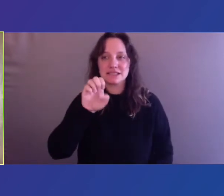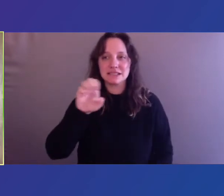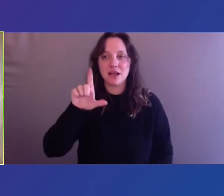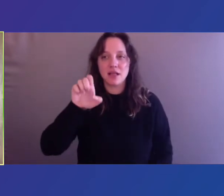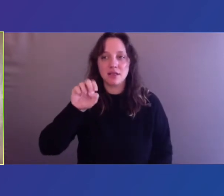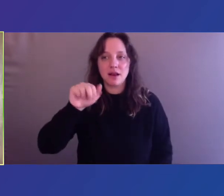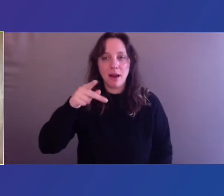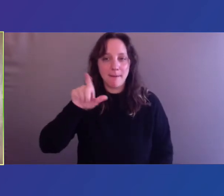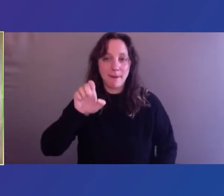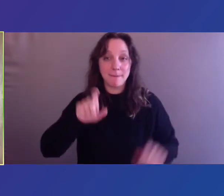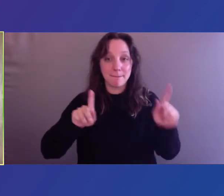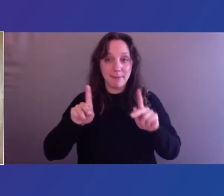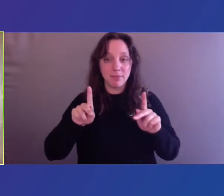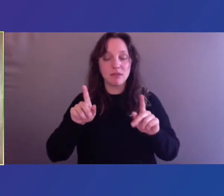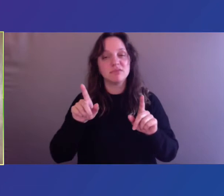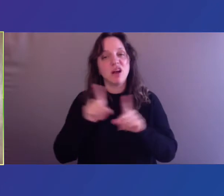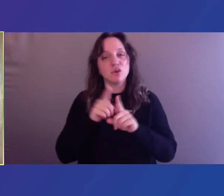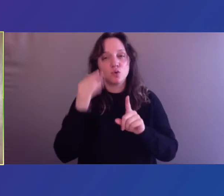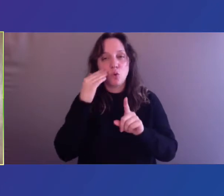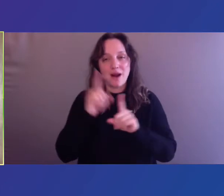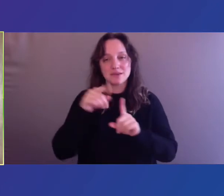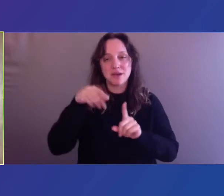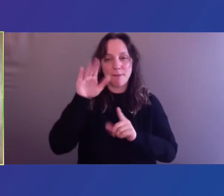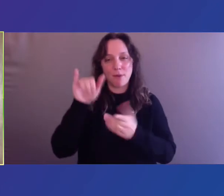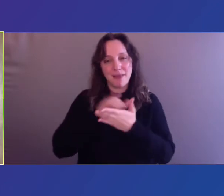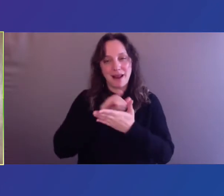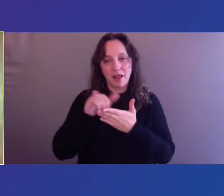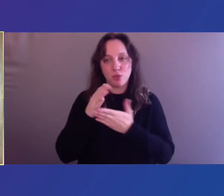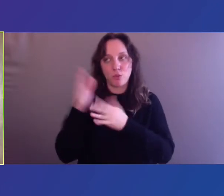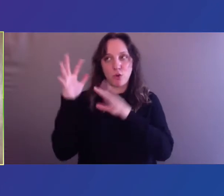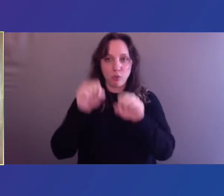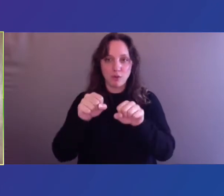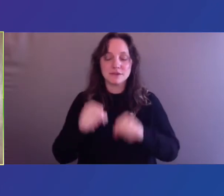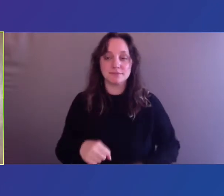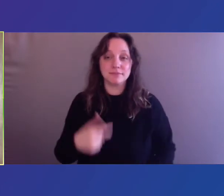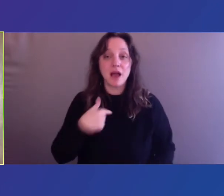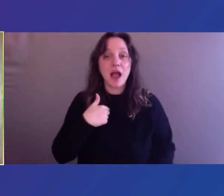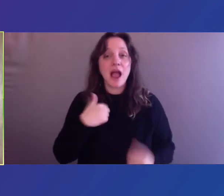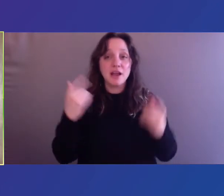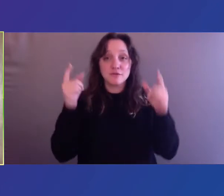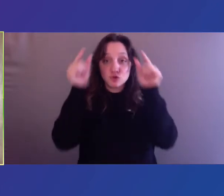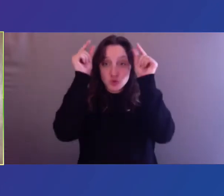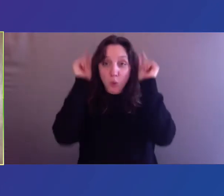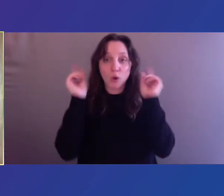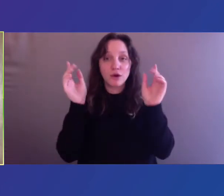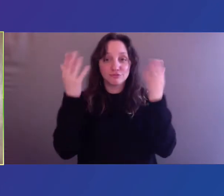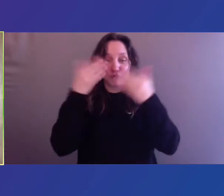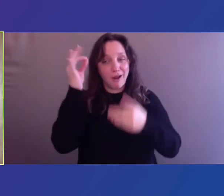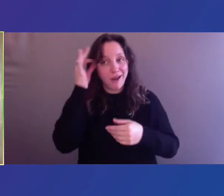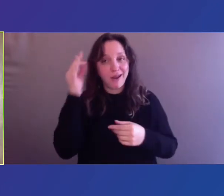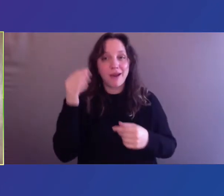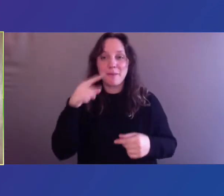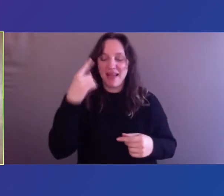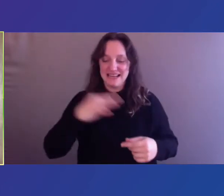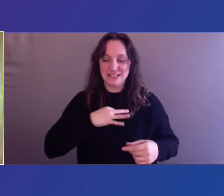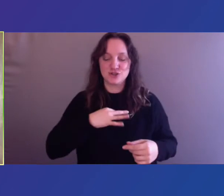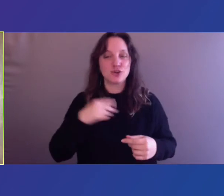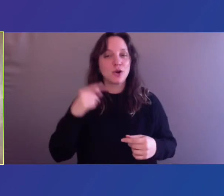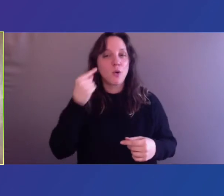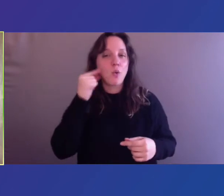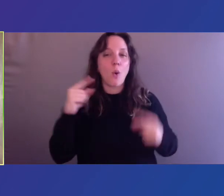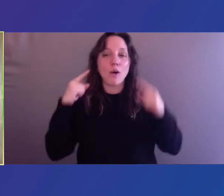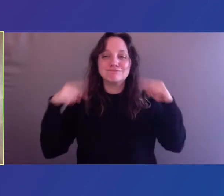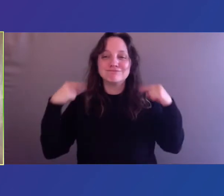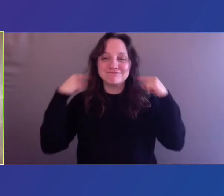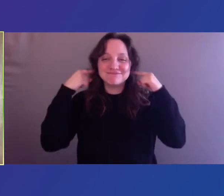people, colonially known as Upper Manhattan. I have short, dark hair, and I'm wearing a black t-shirt and gold hoop earrings,